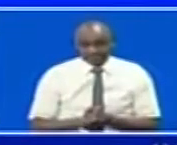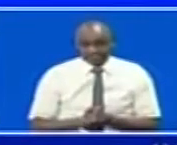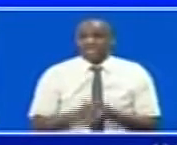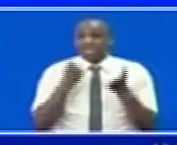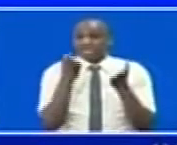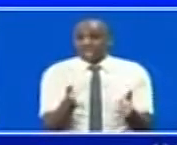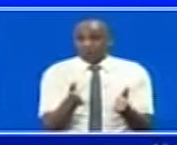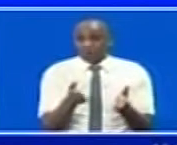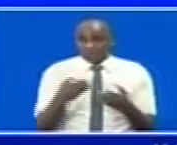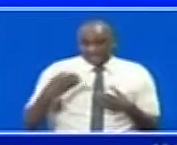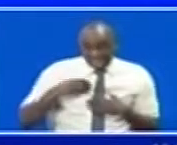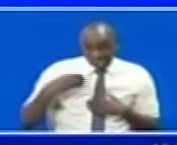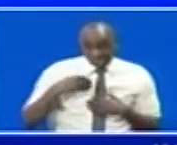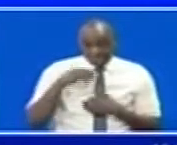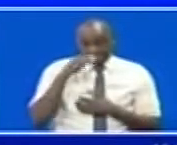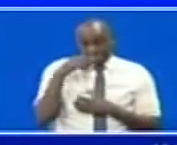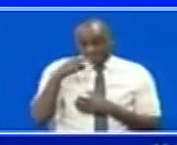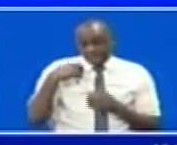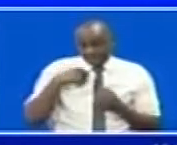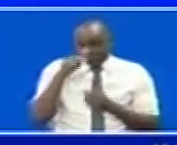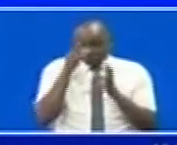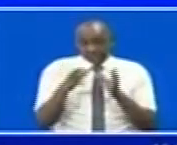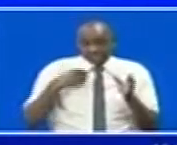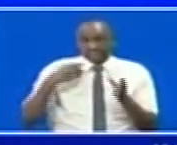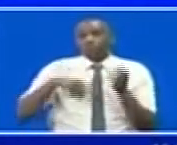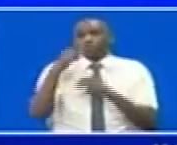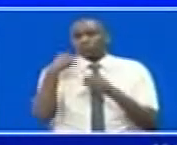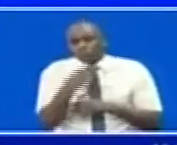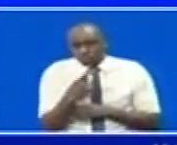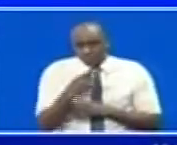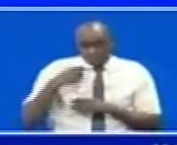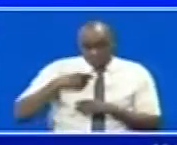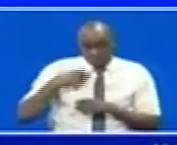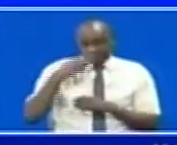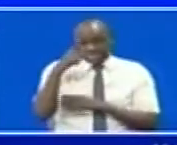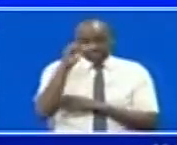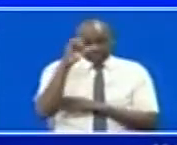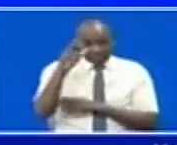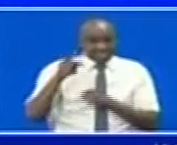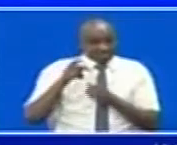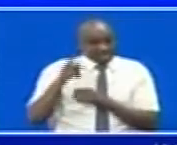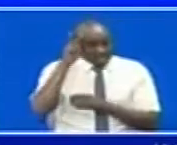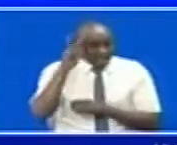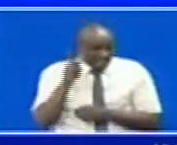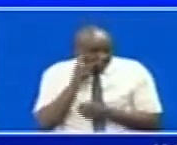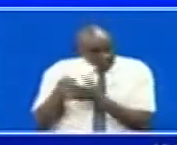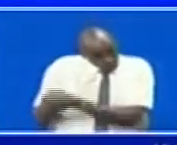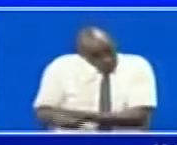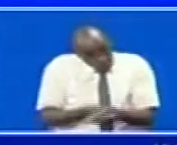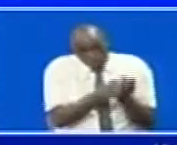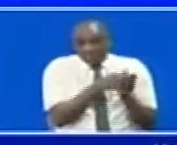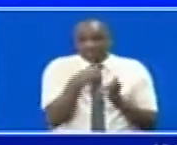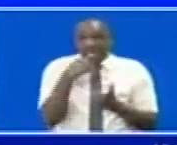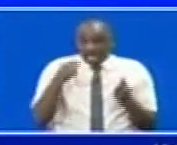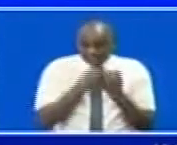Now, Will Besseling from Netherlands is the overall winner of the inaugural KCB Karen Masters Golf Championships that